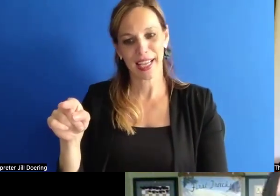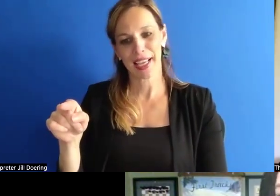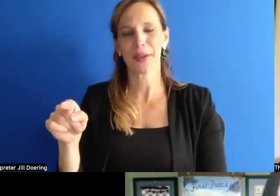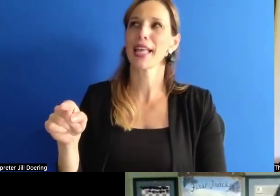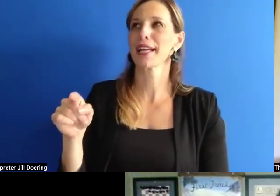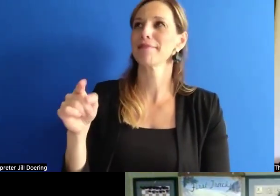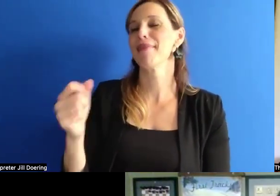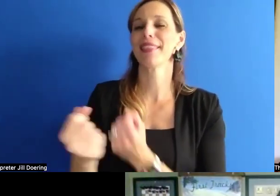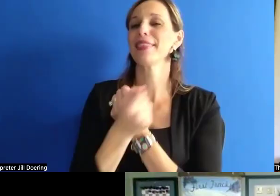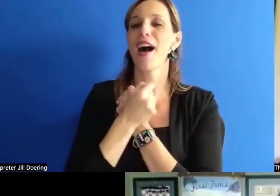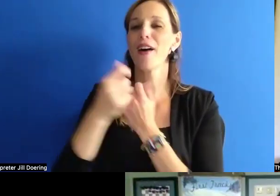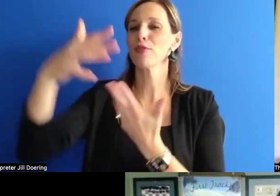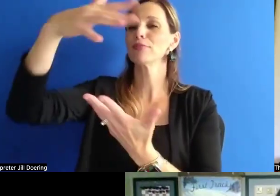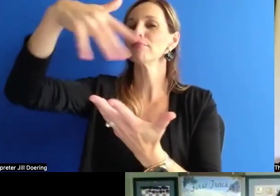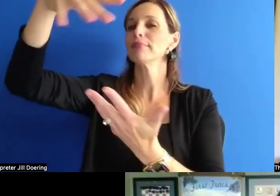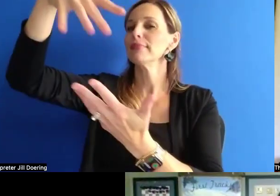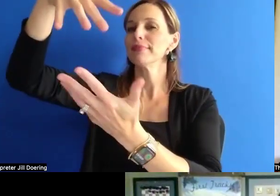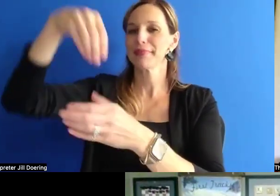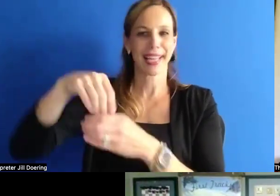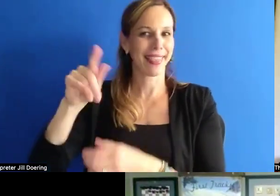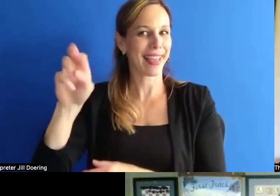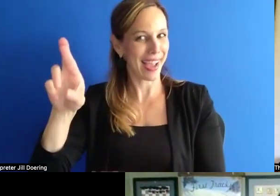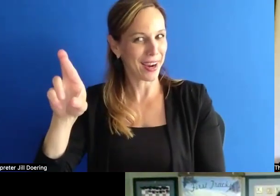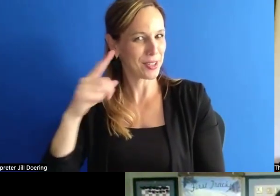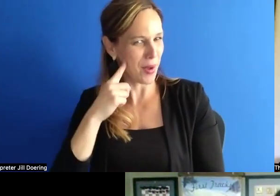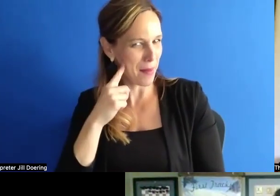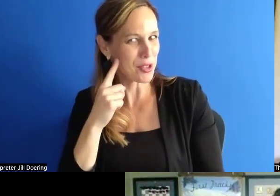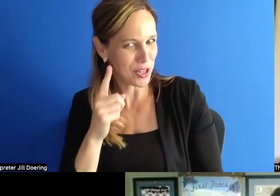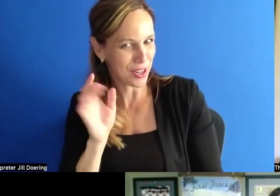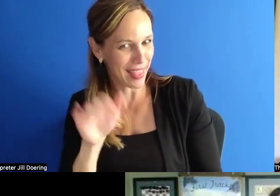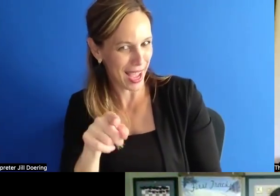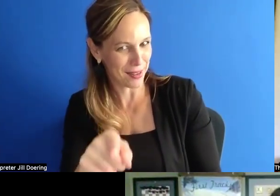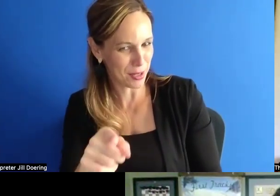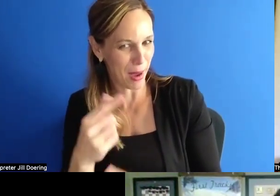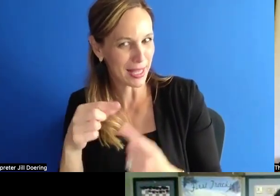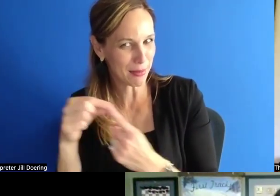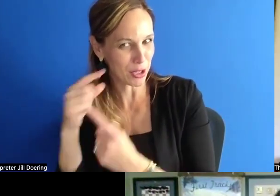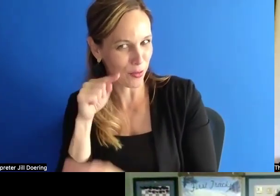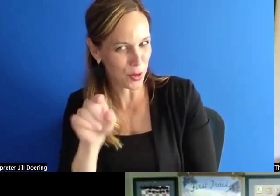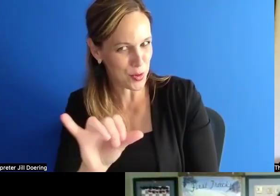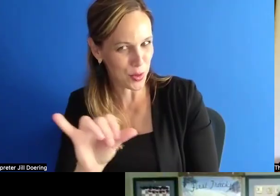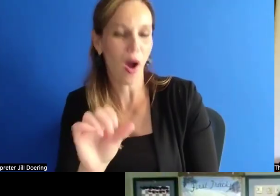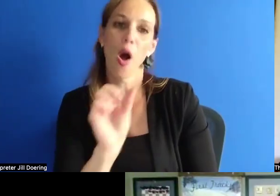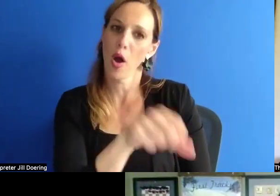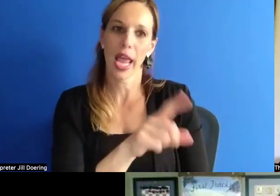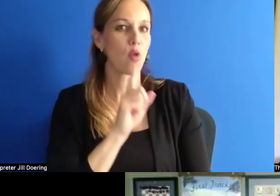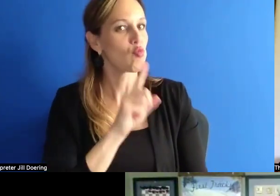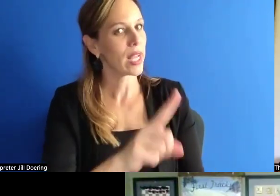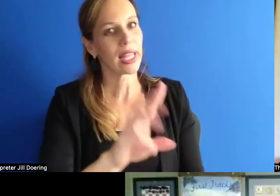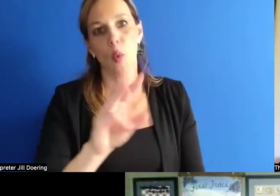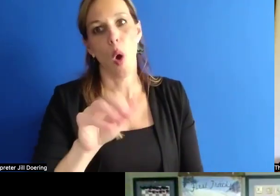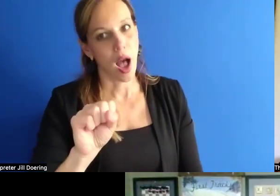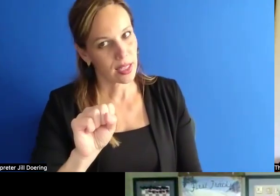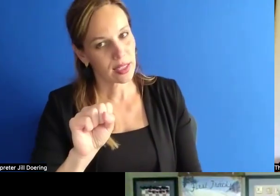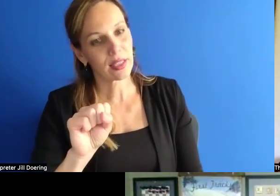I'm sure this was a special project for you as well. It really, really was. Kevin was so,